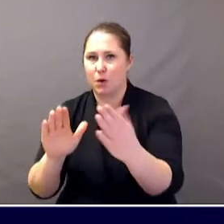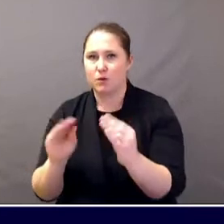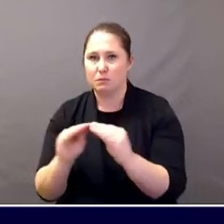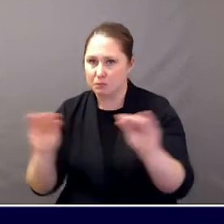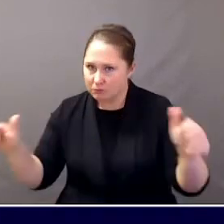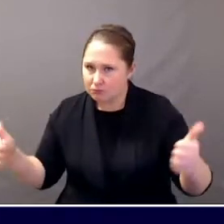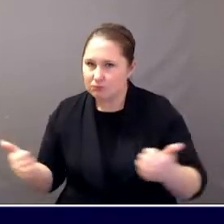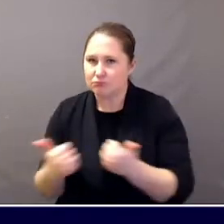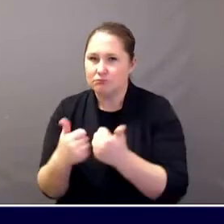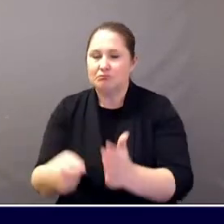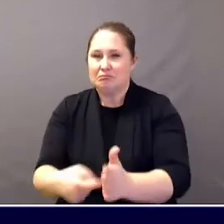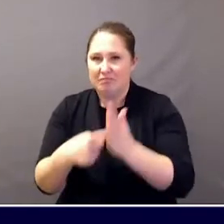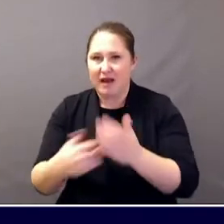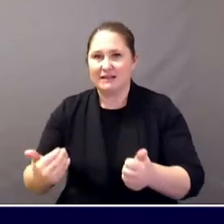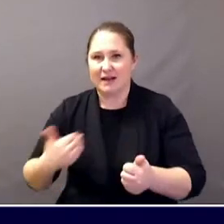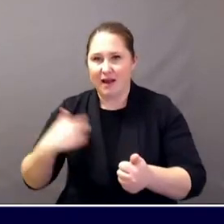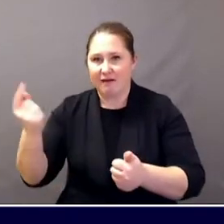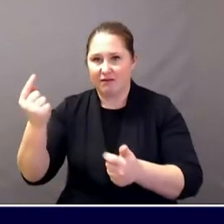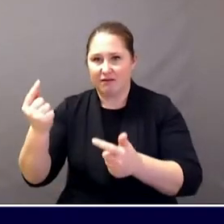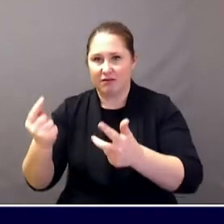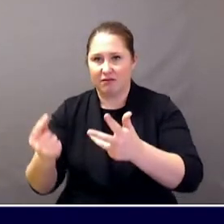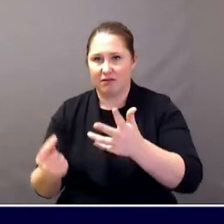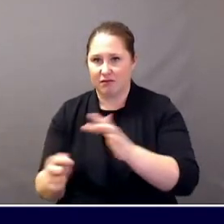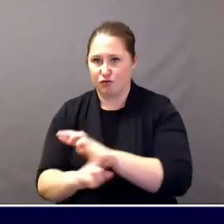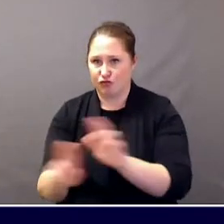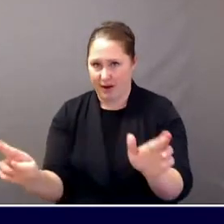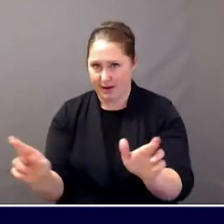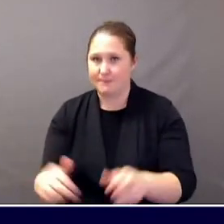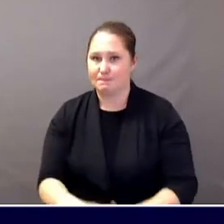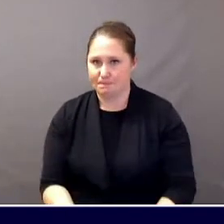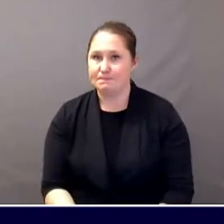that. We'll do it. We'll get it done.